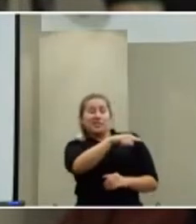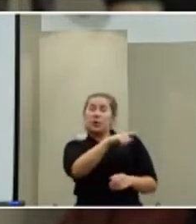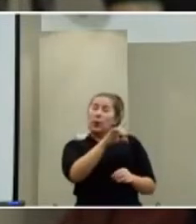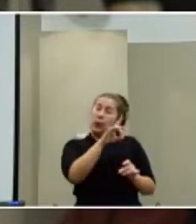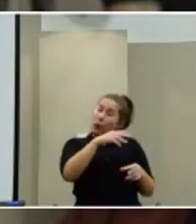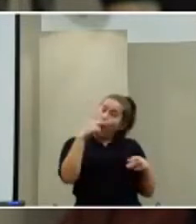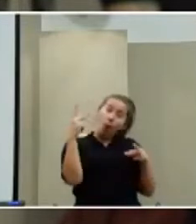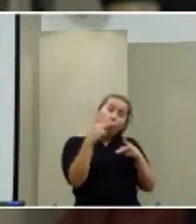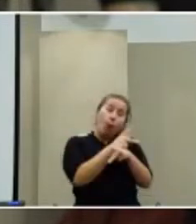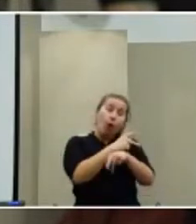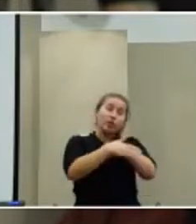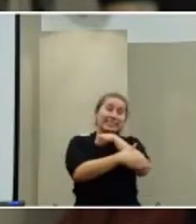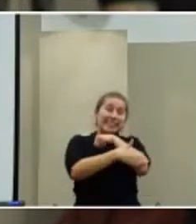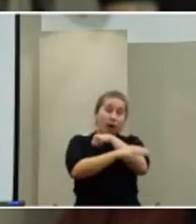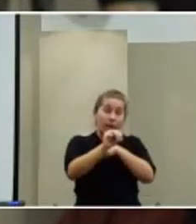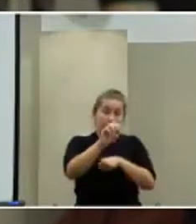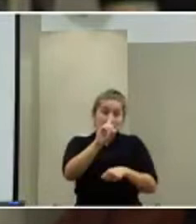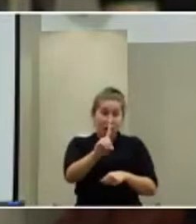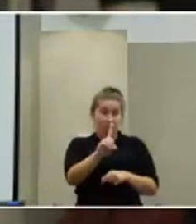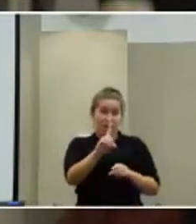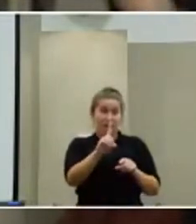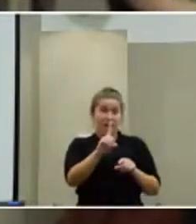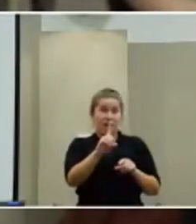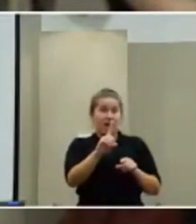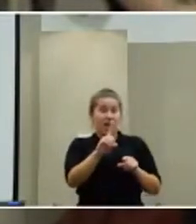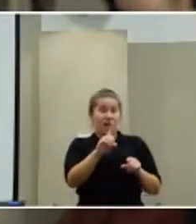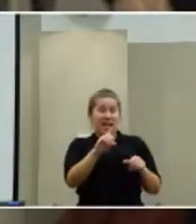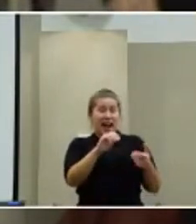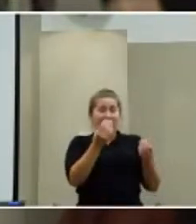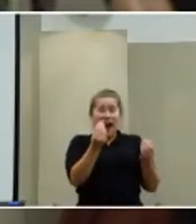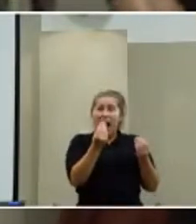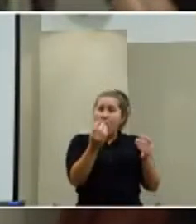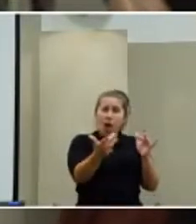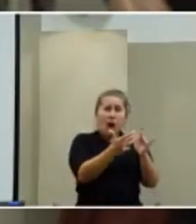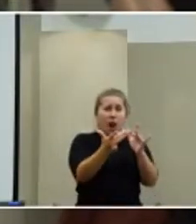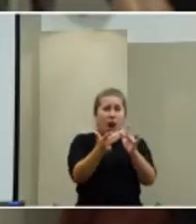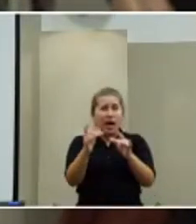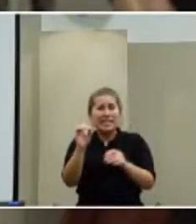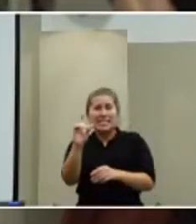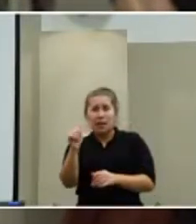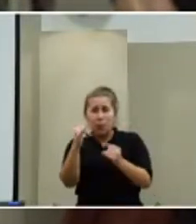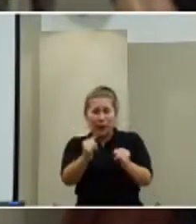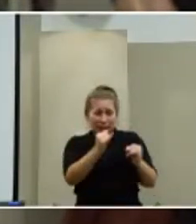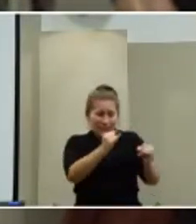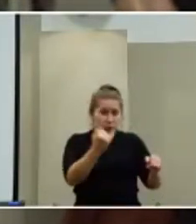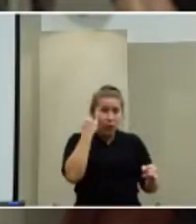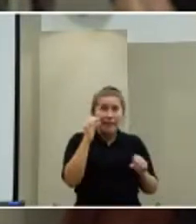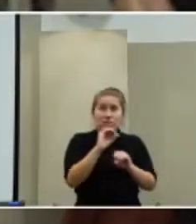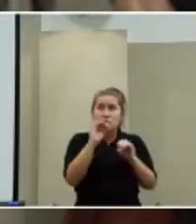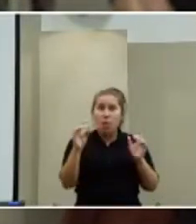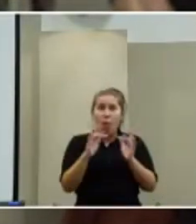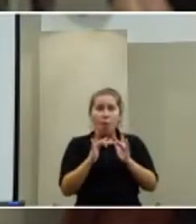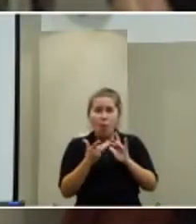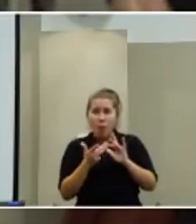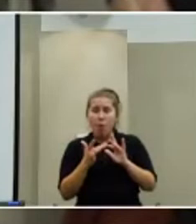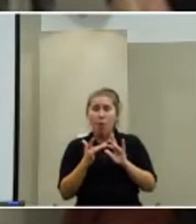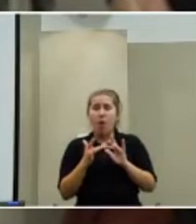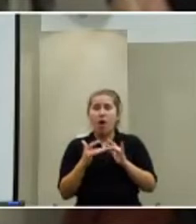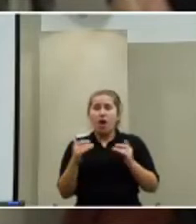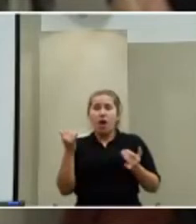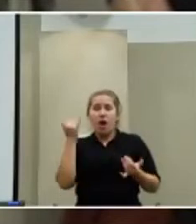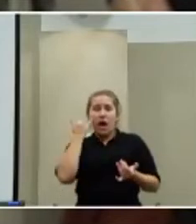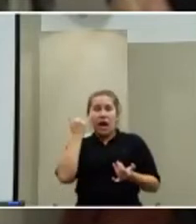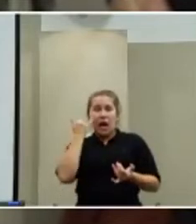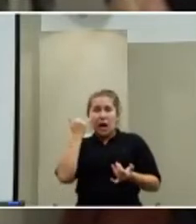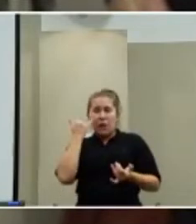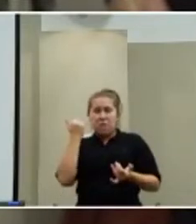in Maryland. And how do we reach disabled individuals there if they don't have broadband? And if the